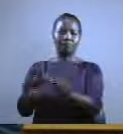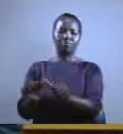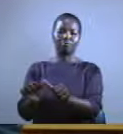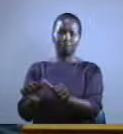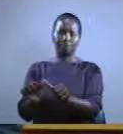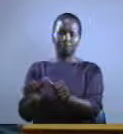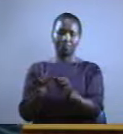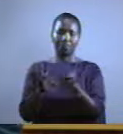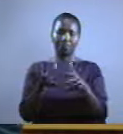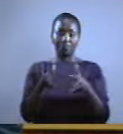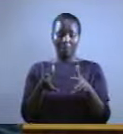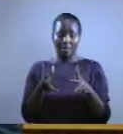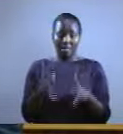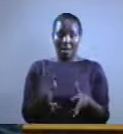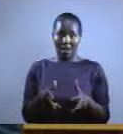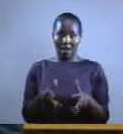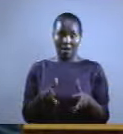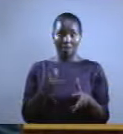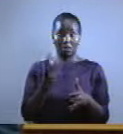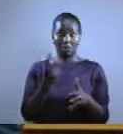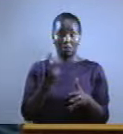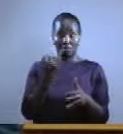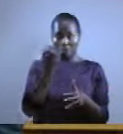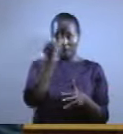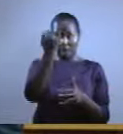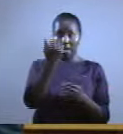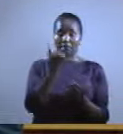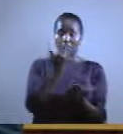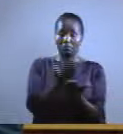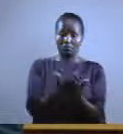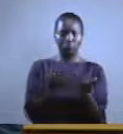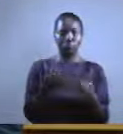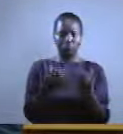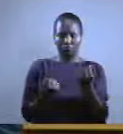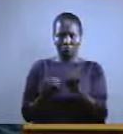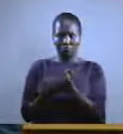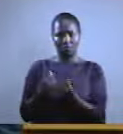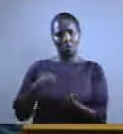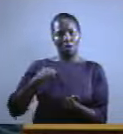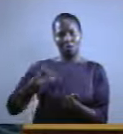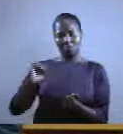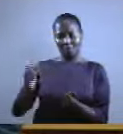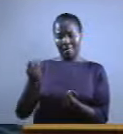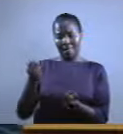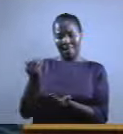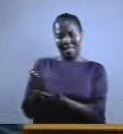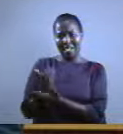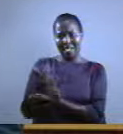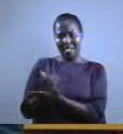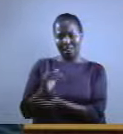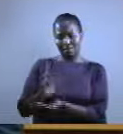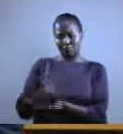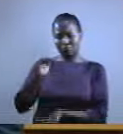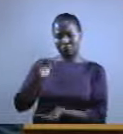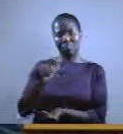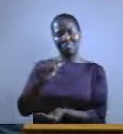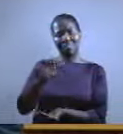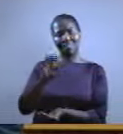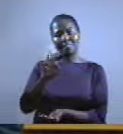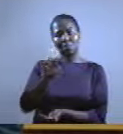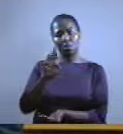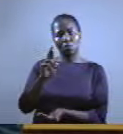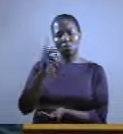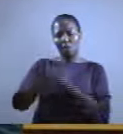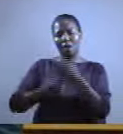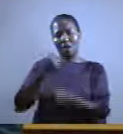sustainable basis, this initiative will boost the municipality's revenue up to 60 million rand